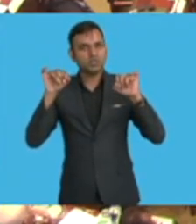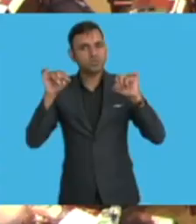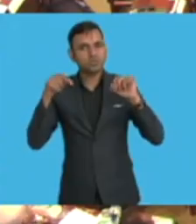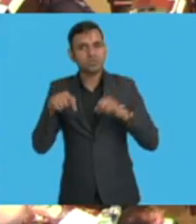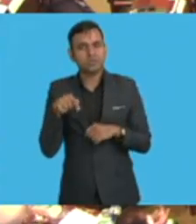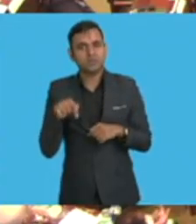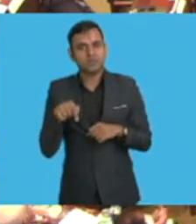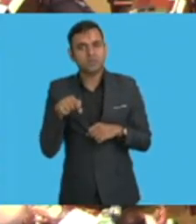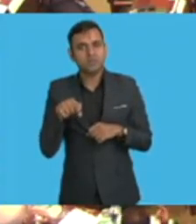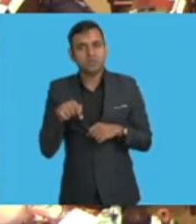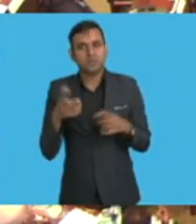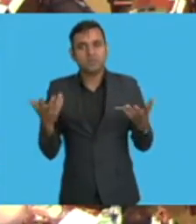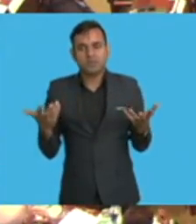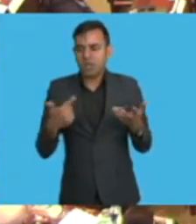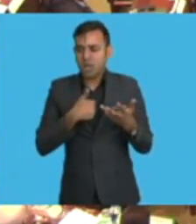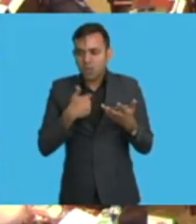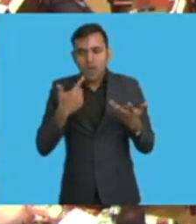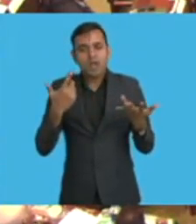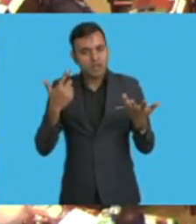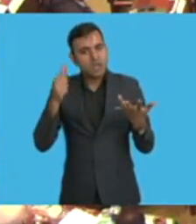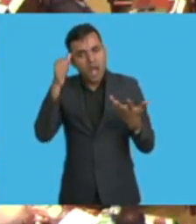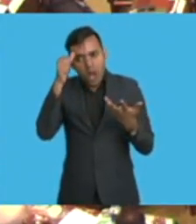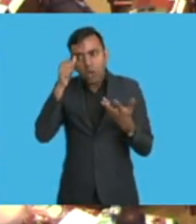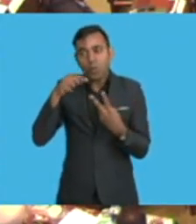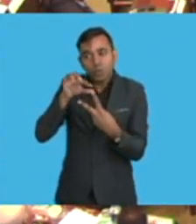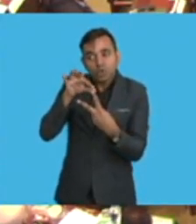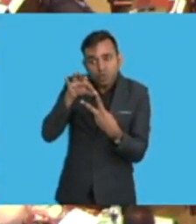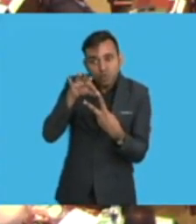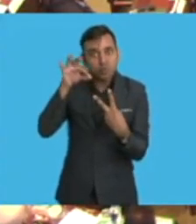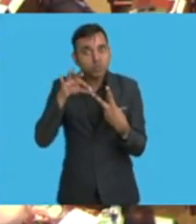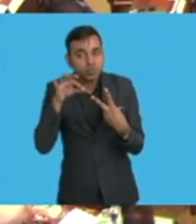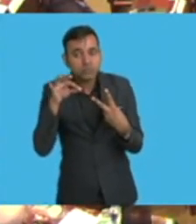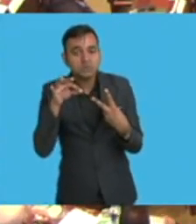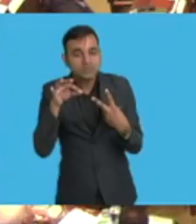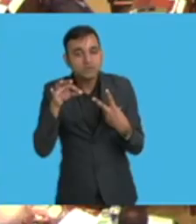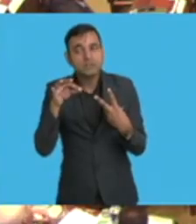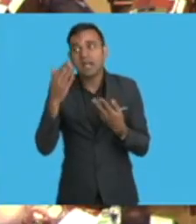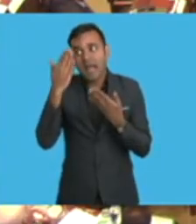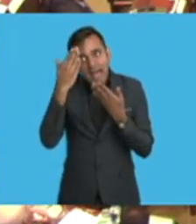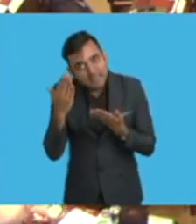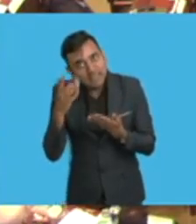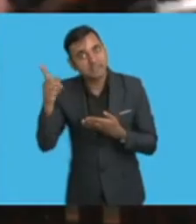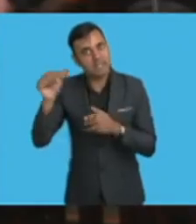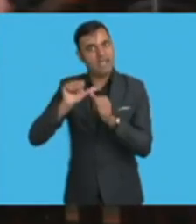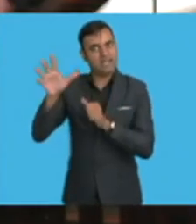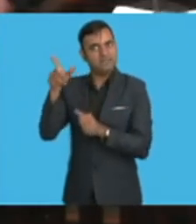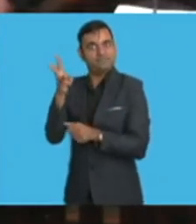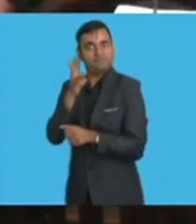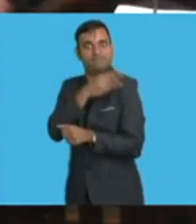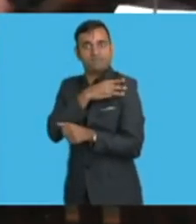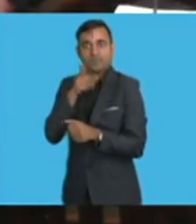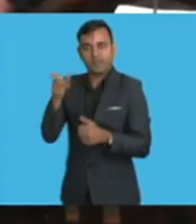we appoint His Excellency the President according to the Constitution.